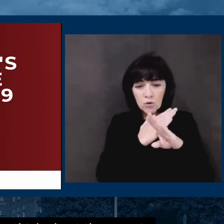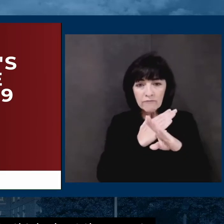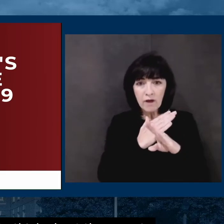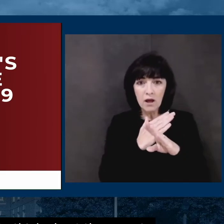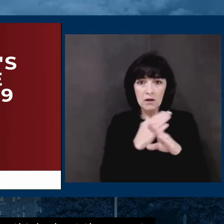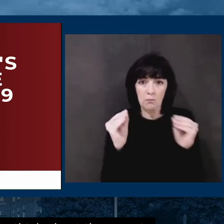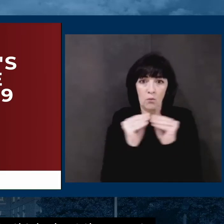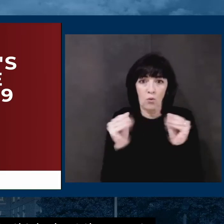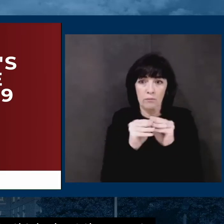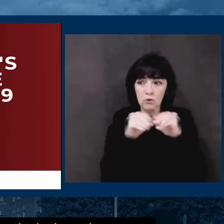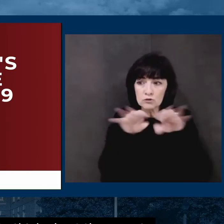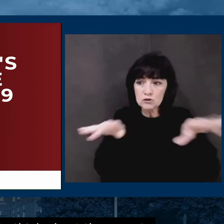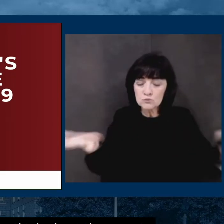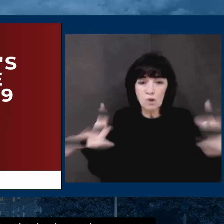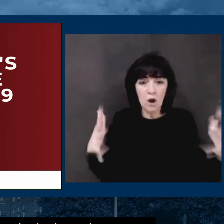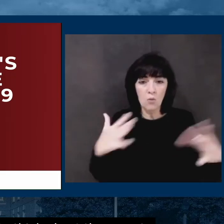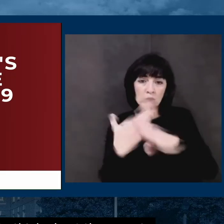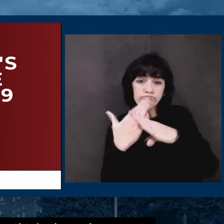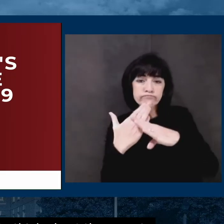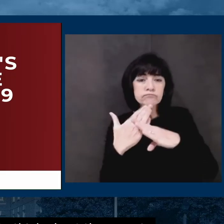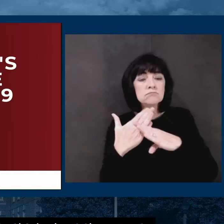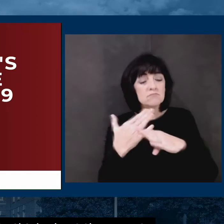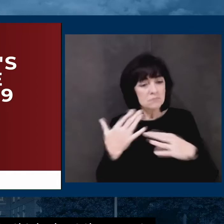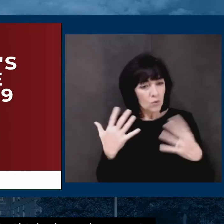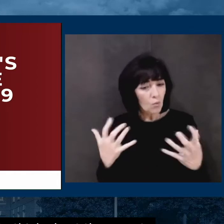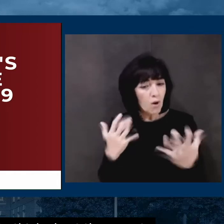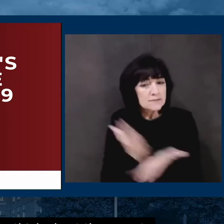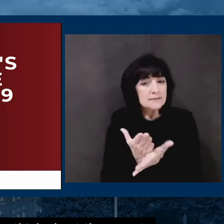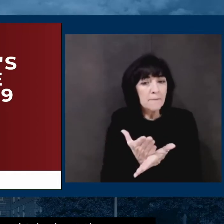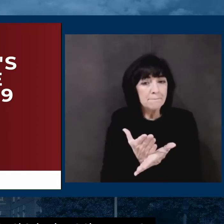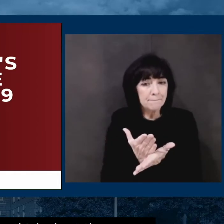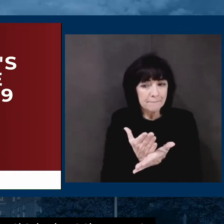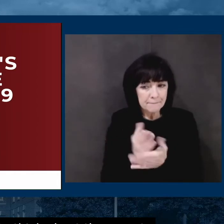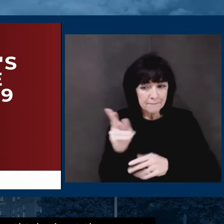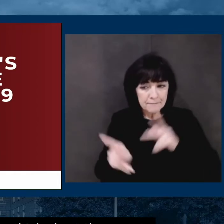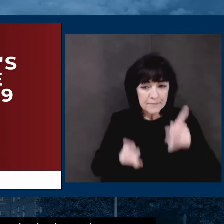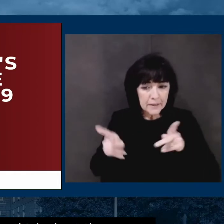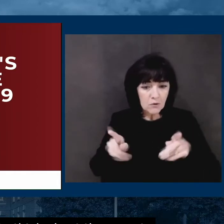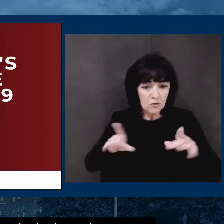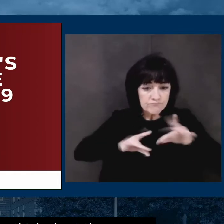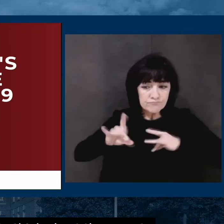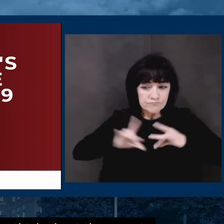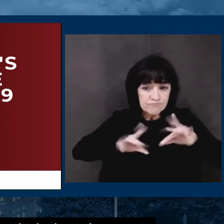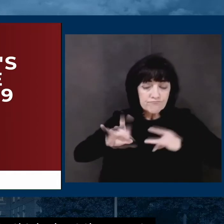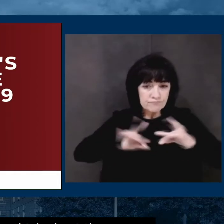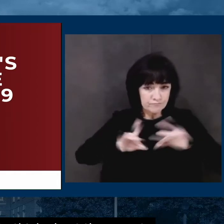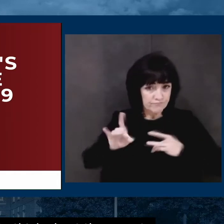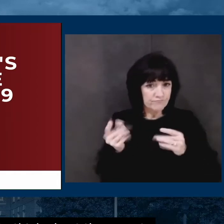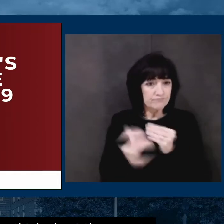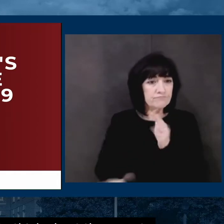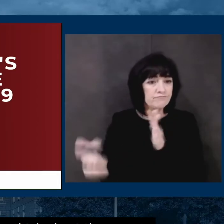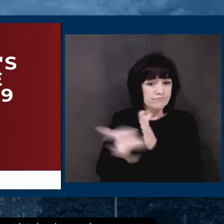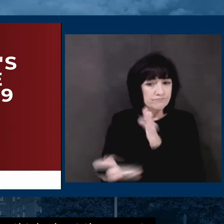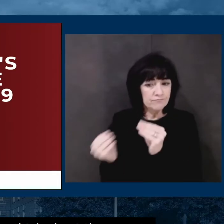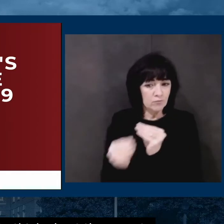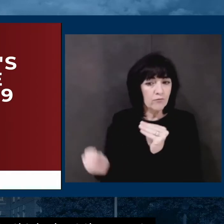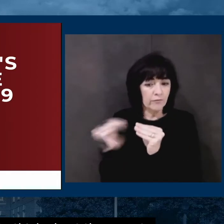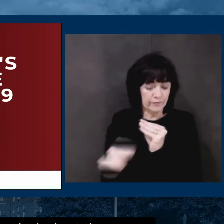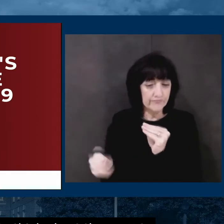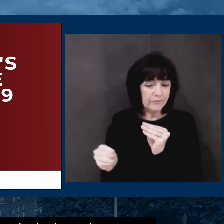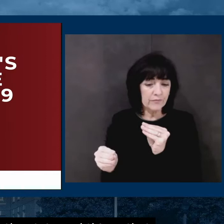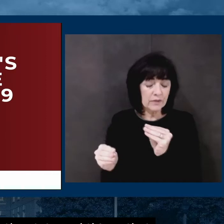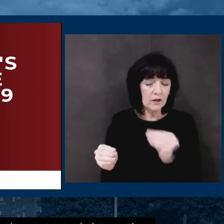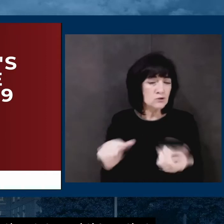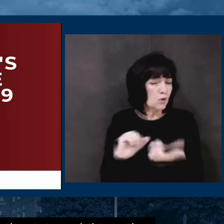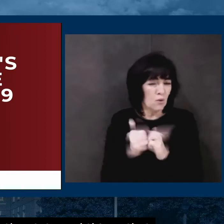virus across our state. And we'll be thinking about things that need to be done in addition to the